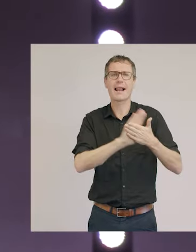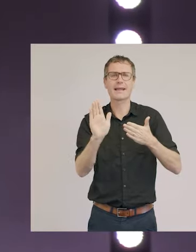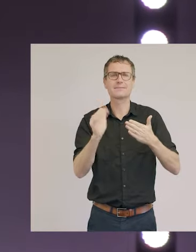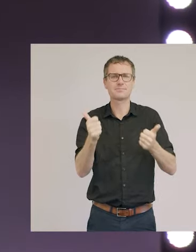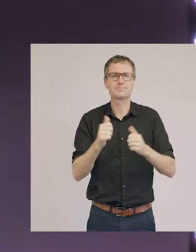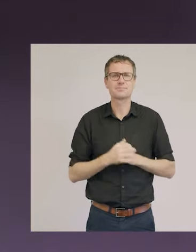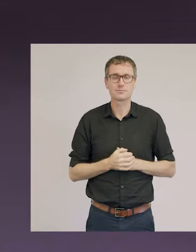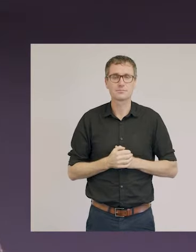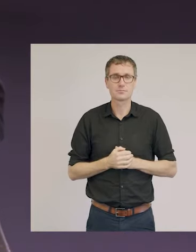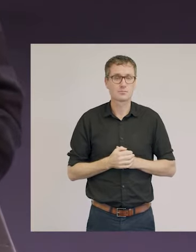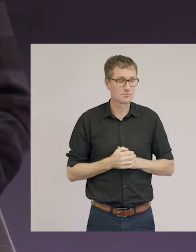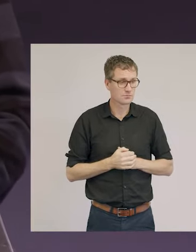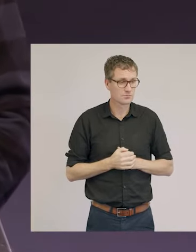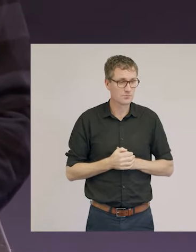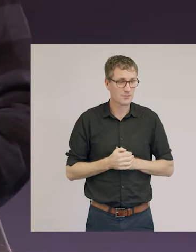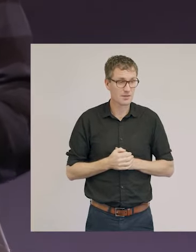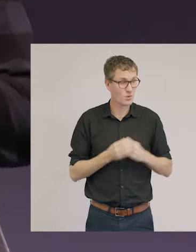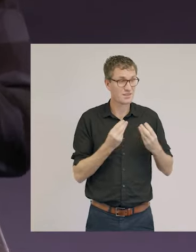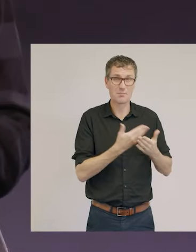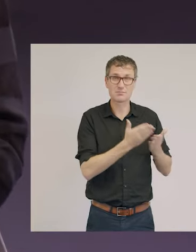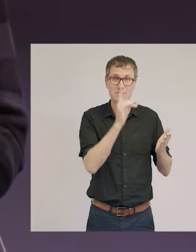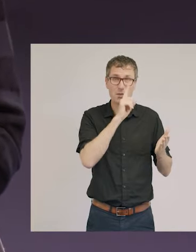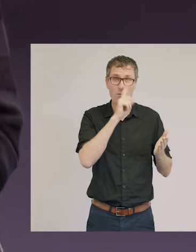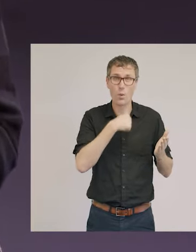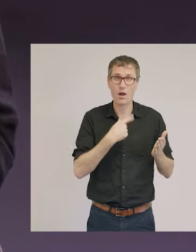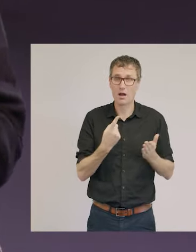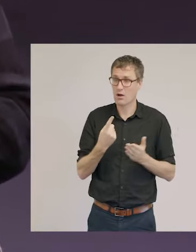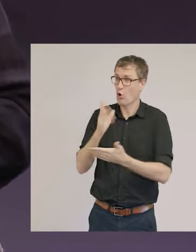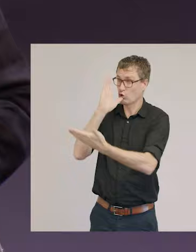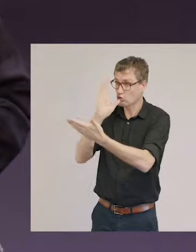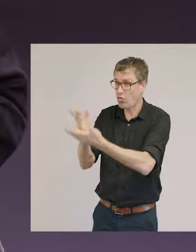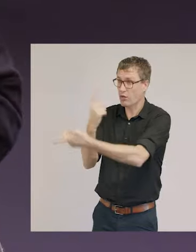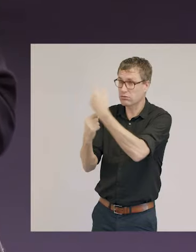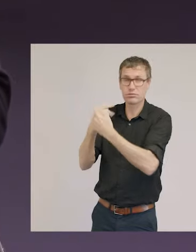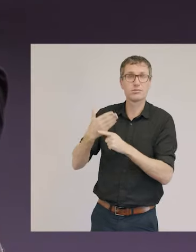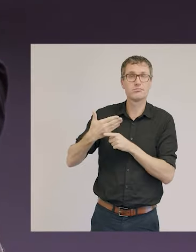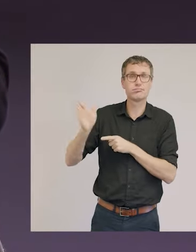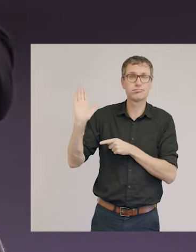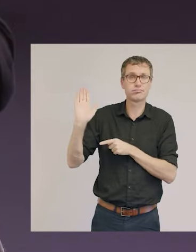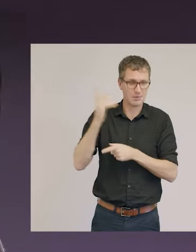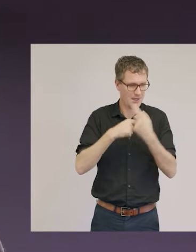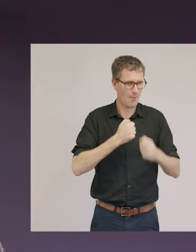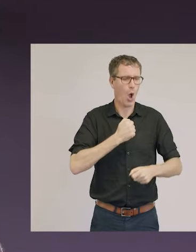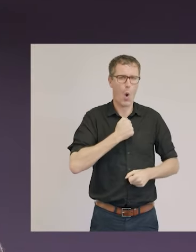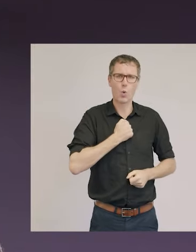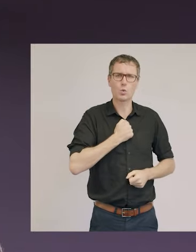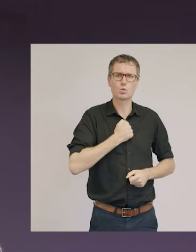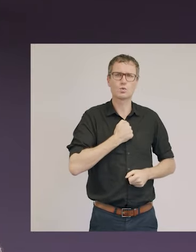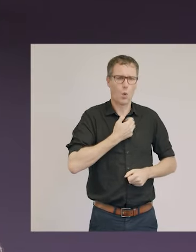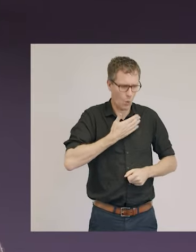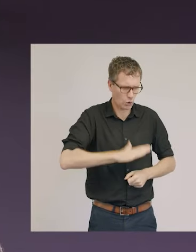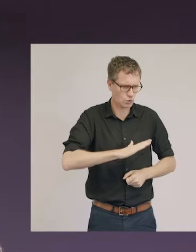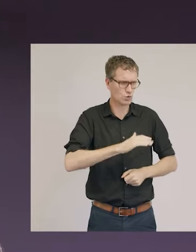want you to be clean. So people stop listening to the truth, and it says in that verse, they follow their